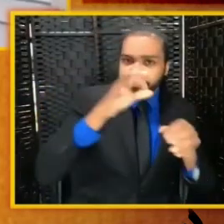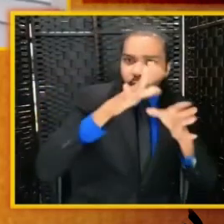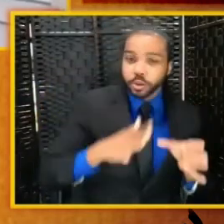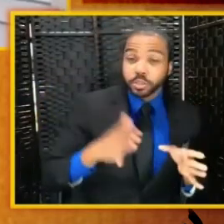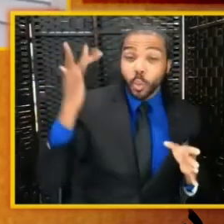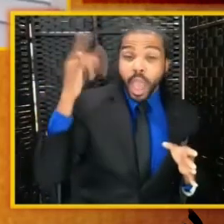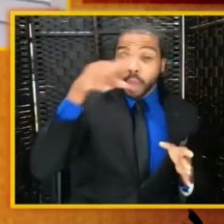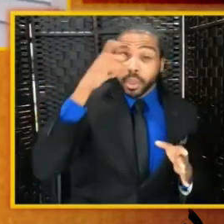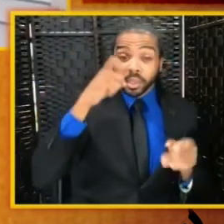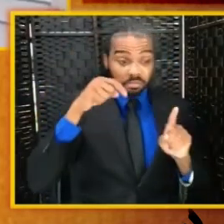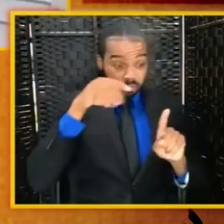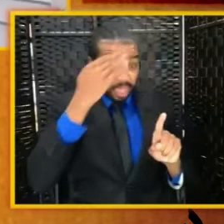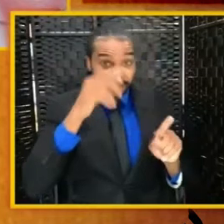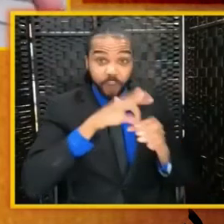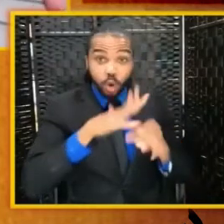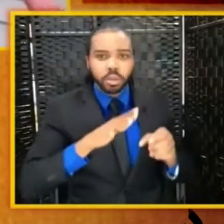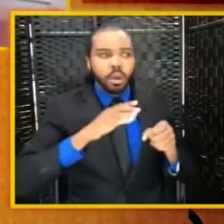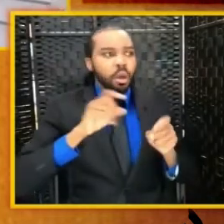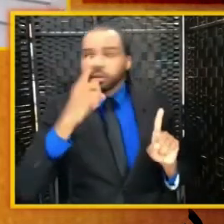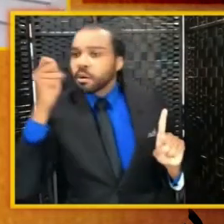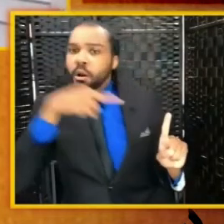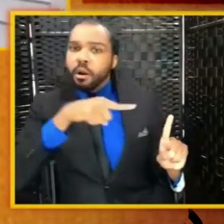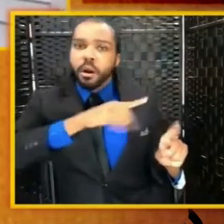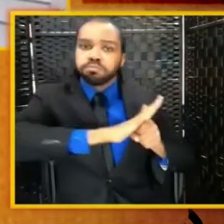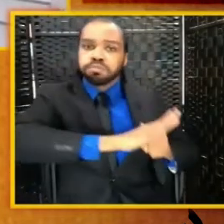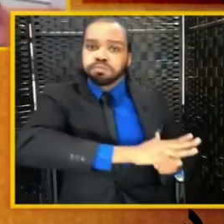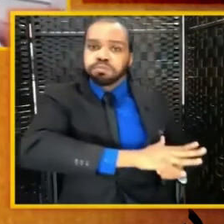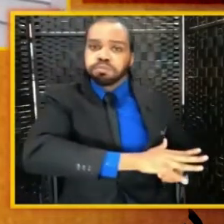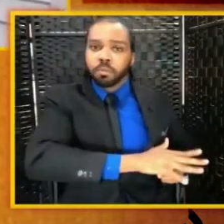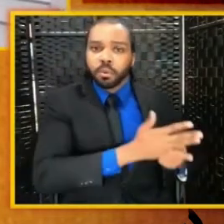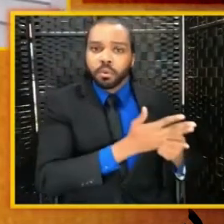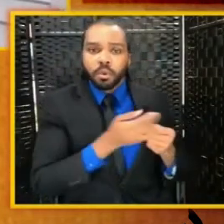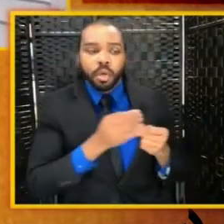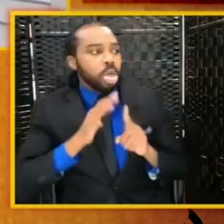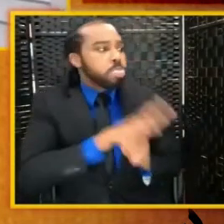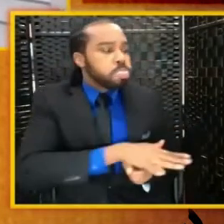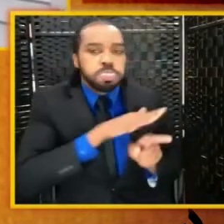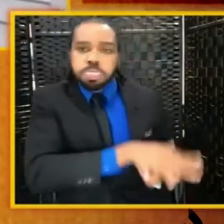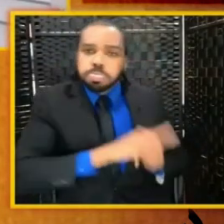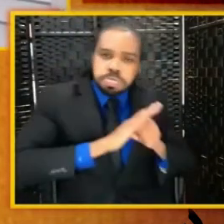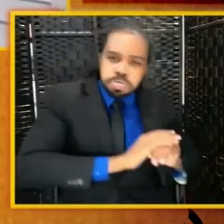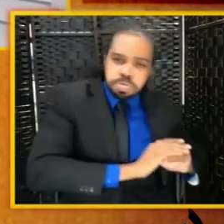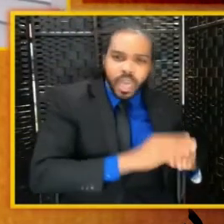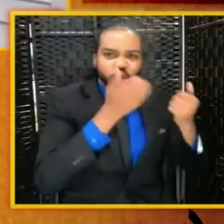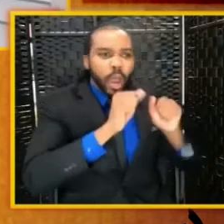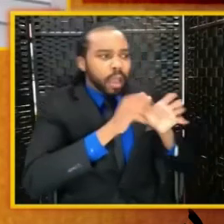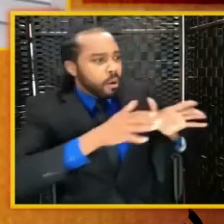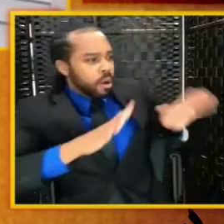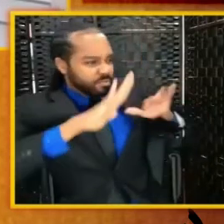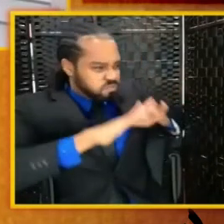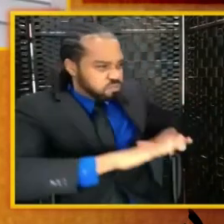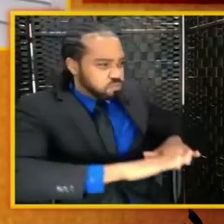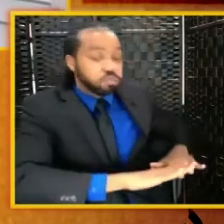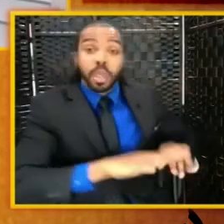too long been the target of voter suppression, although they have spread their wings wide to try to attack as many people as possible. But we know that if